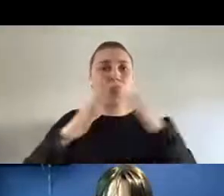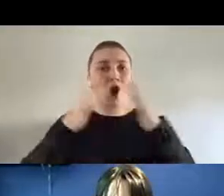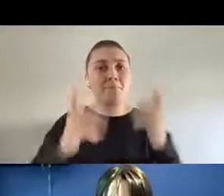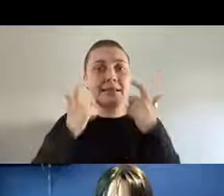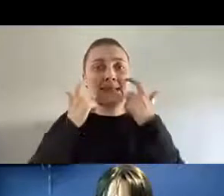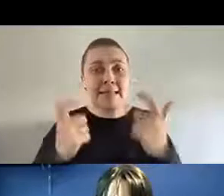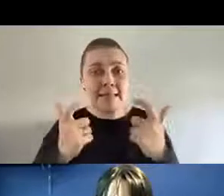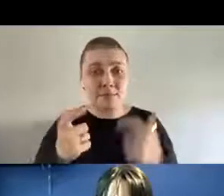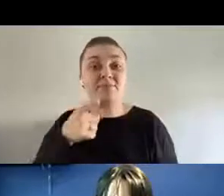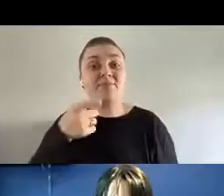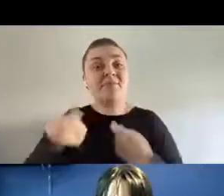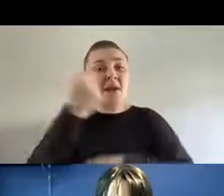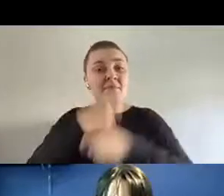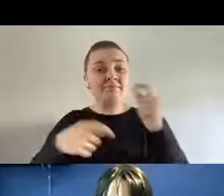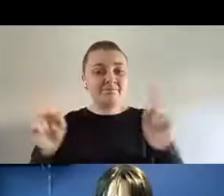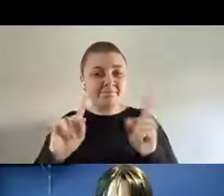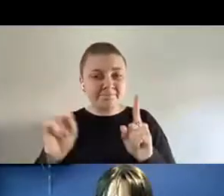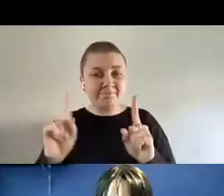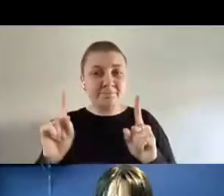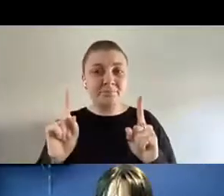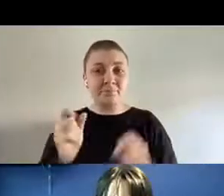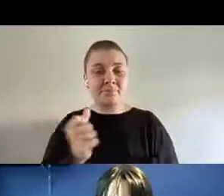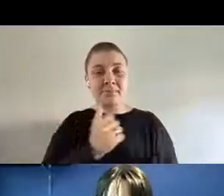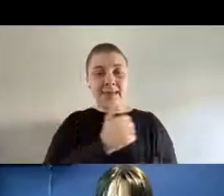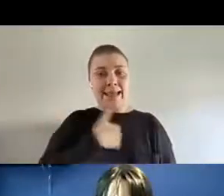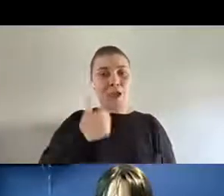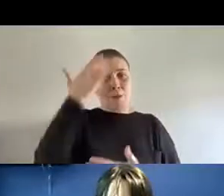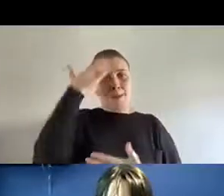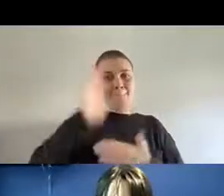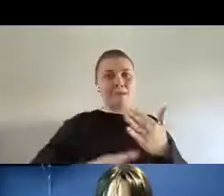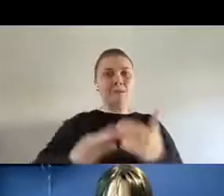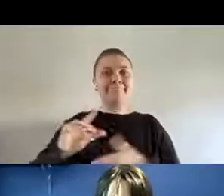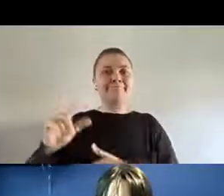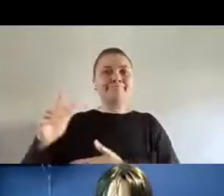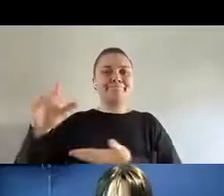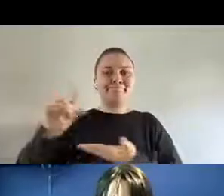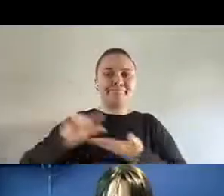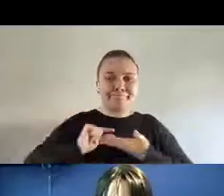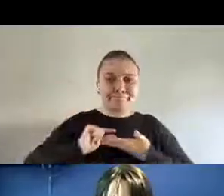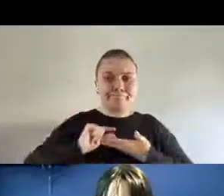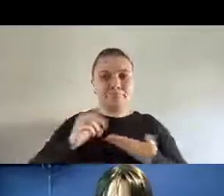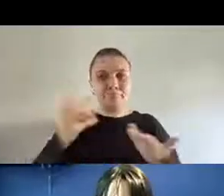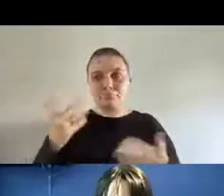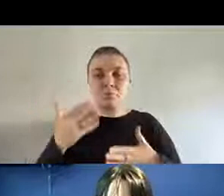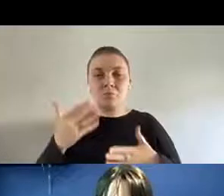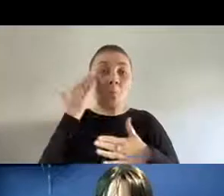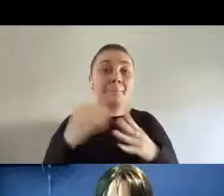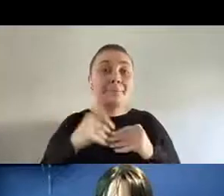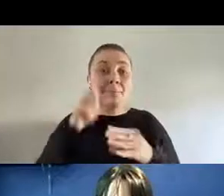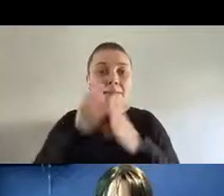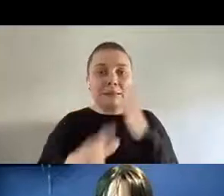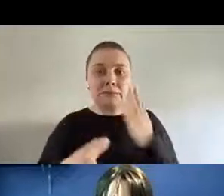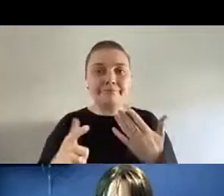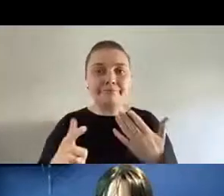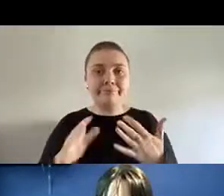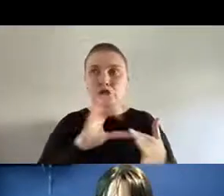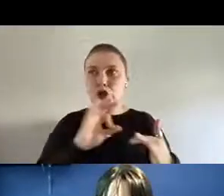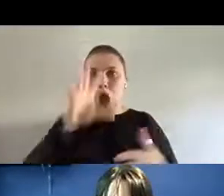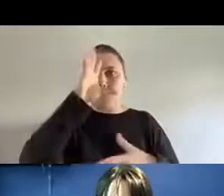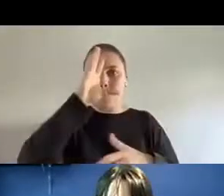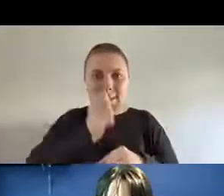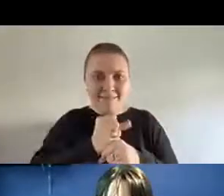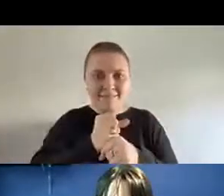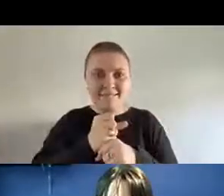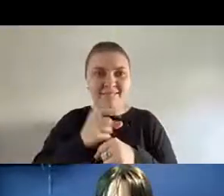to our experiences being minimalised and women with disabilities not being believed as the main